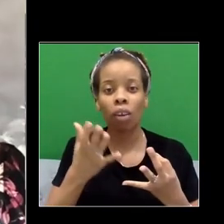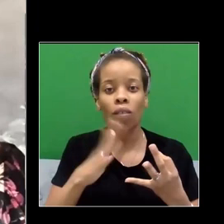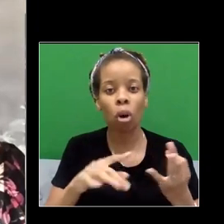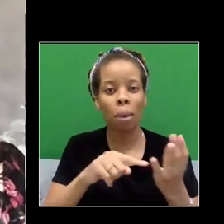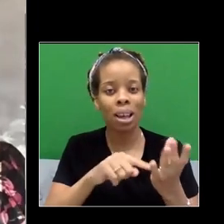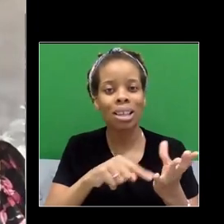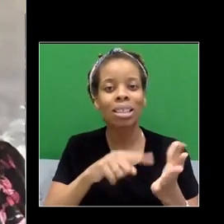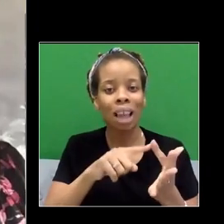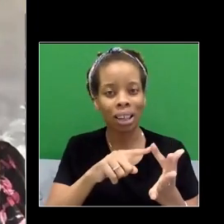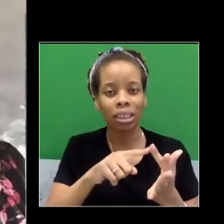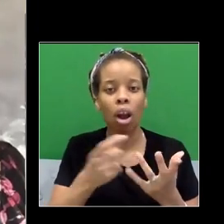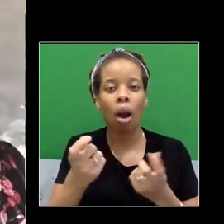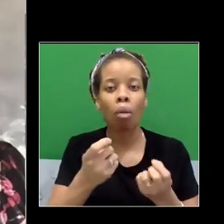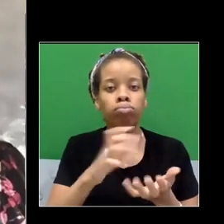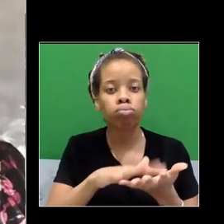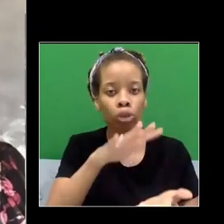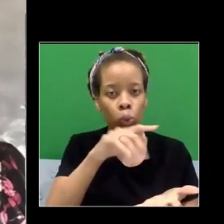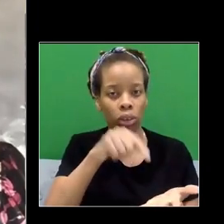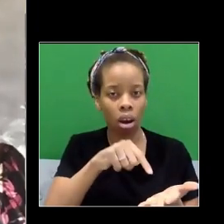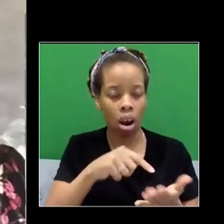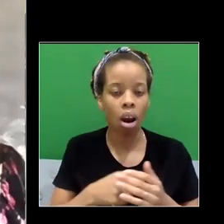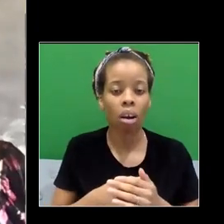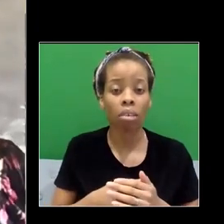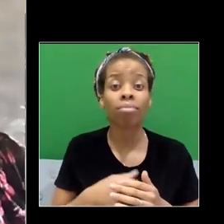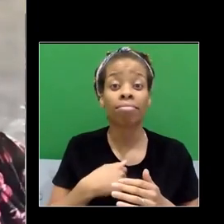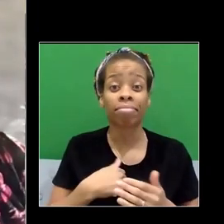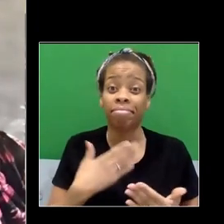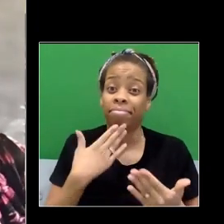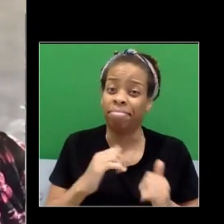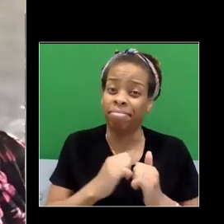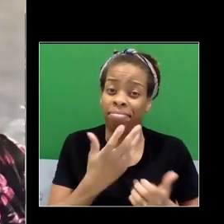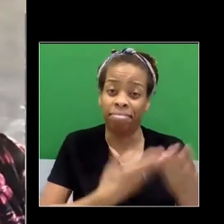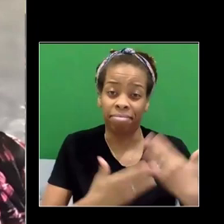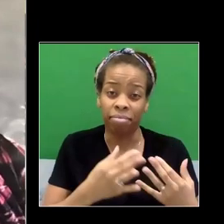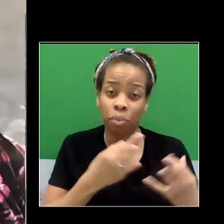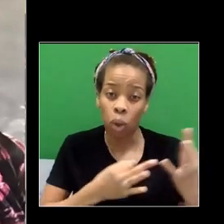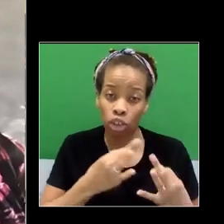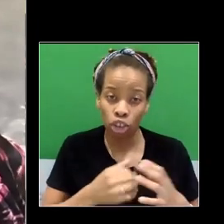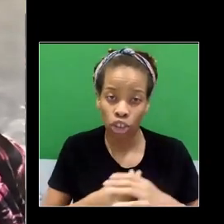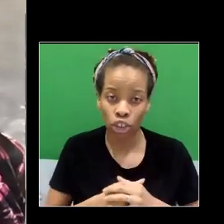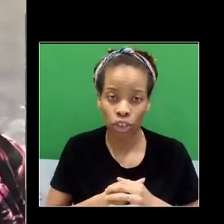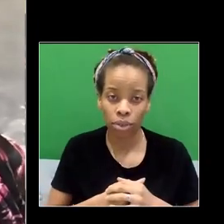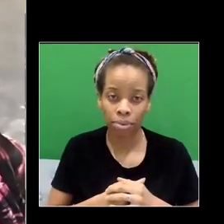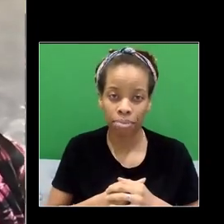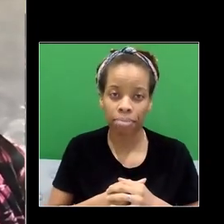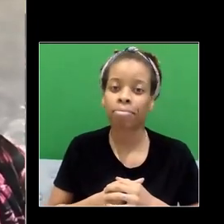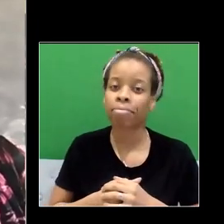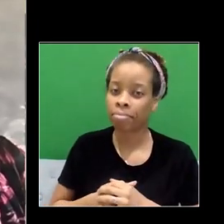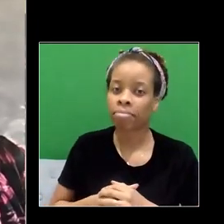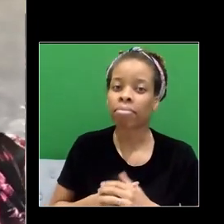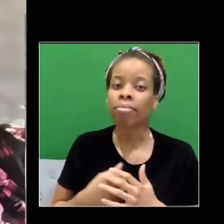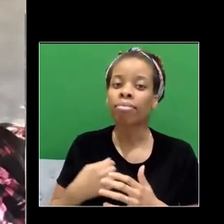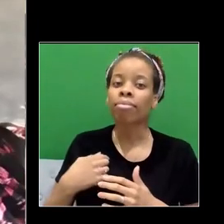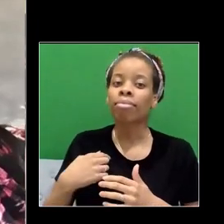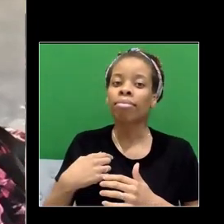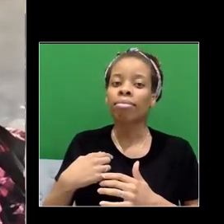be thanking also again at the end of our session. I'm going to start with a question from them because it felt